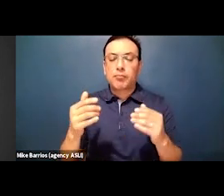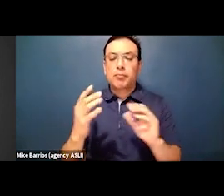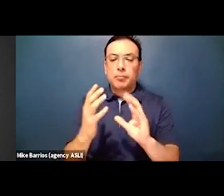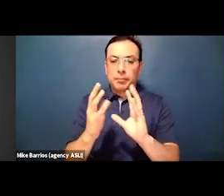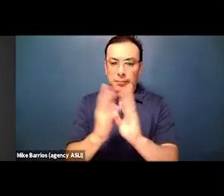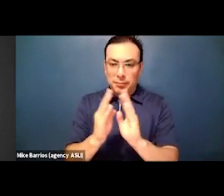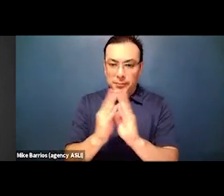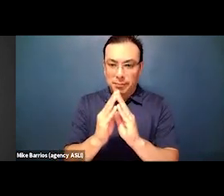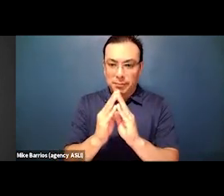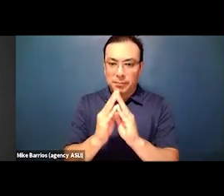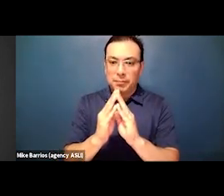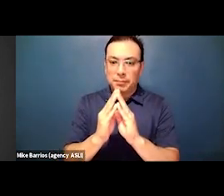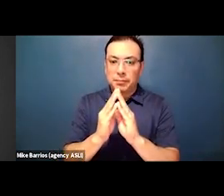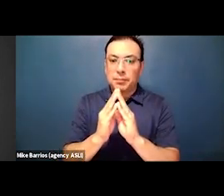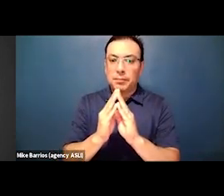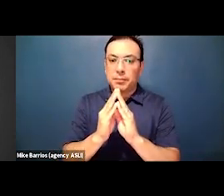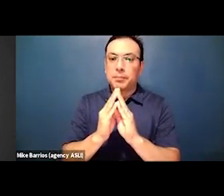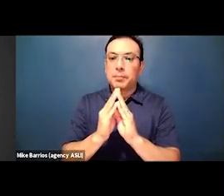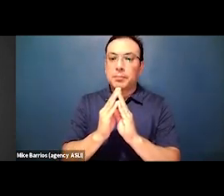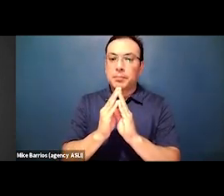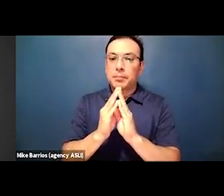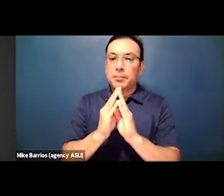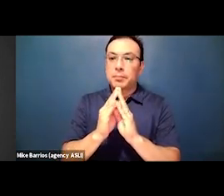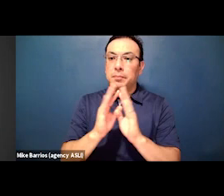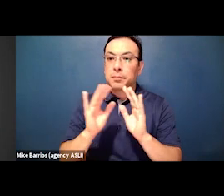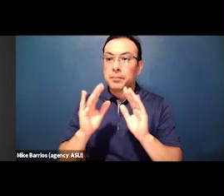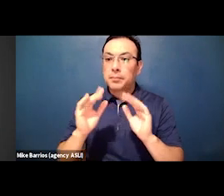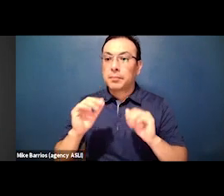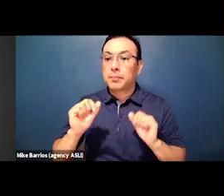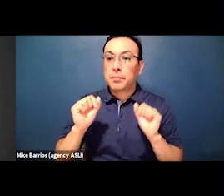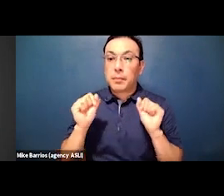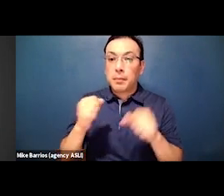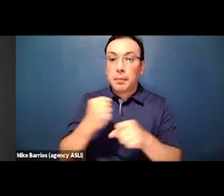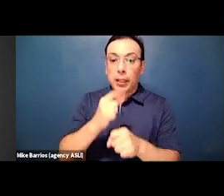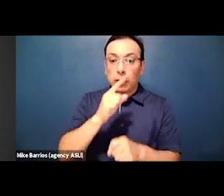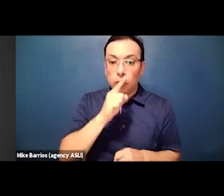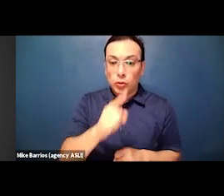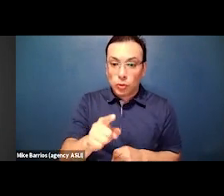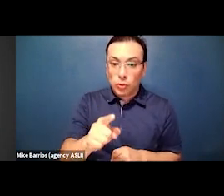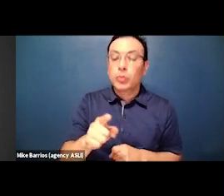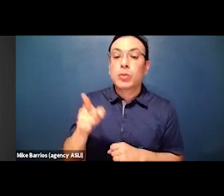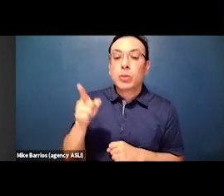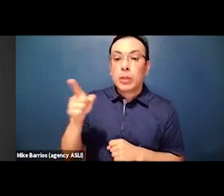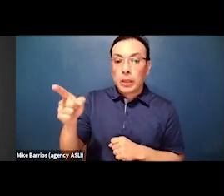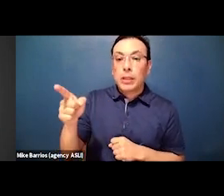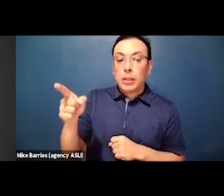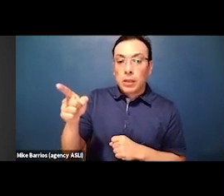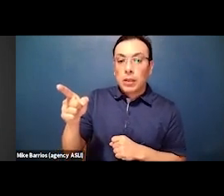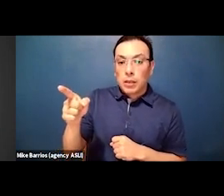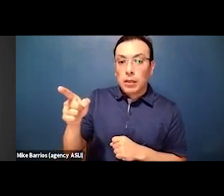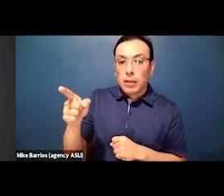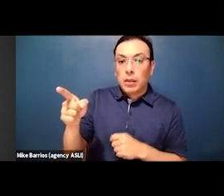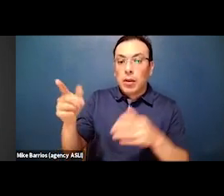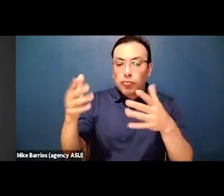had representation from the health department, emergency management, and HRA regularly.